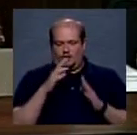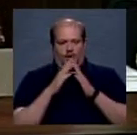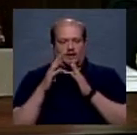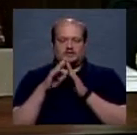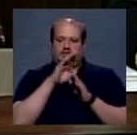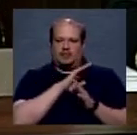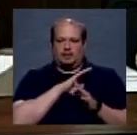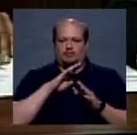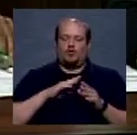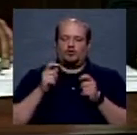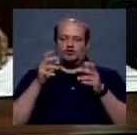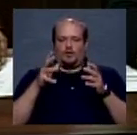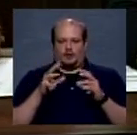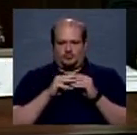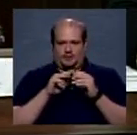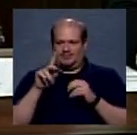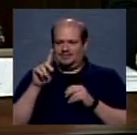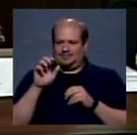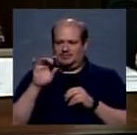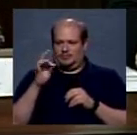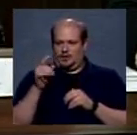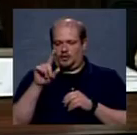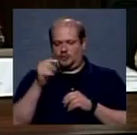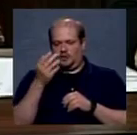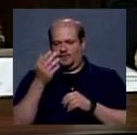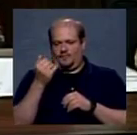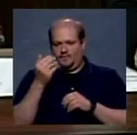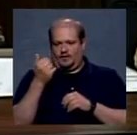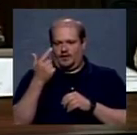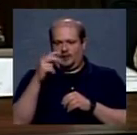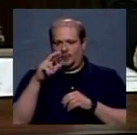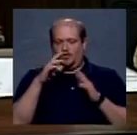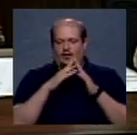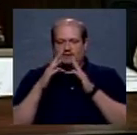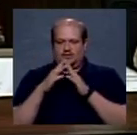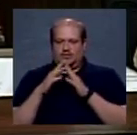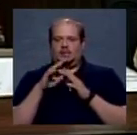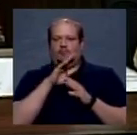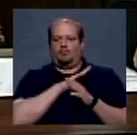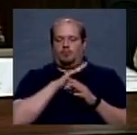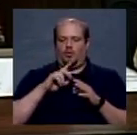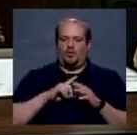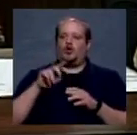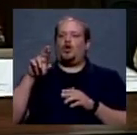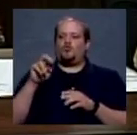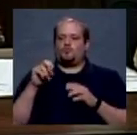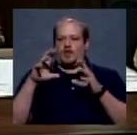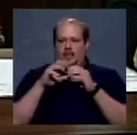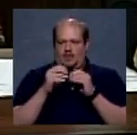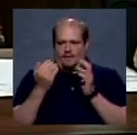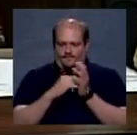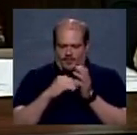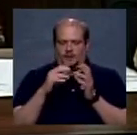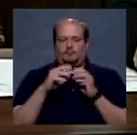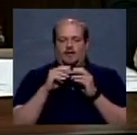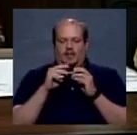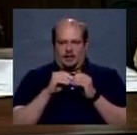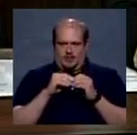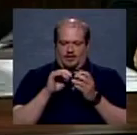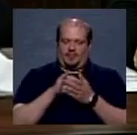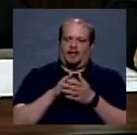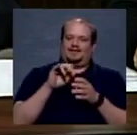Directors meetings, and the December 8th, 2015 Little Rock City Board of Directors reconvene meeting. A resolution to set May 17th,